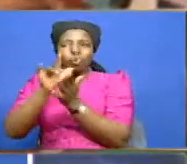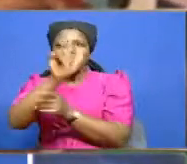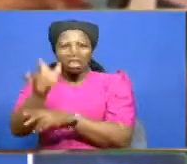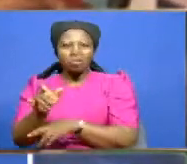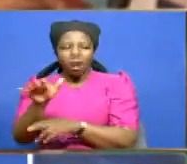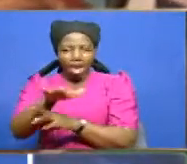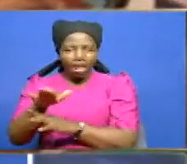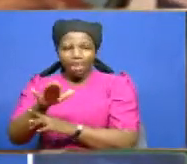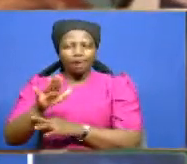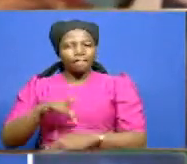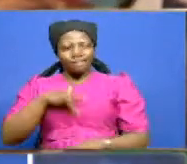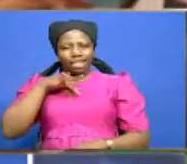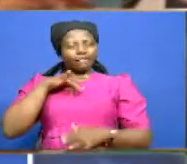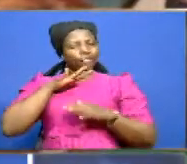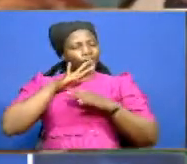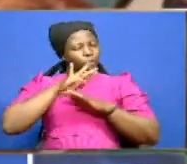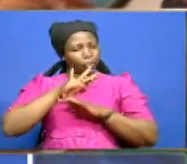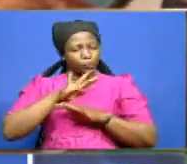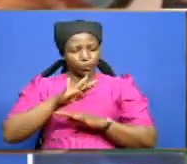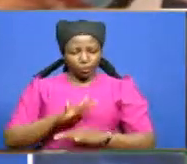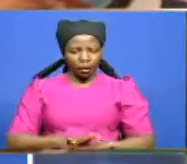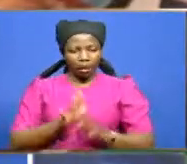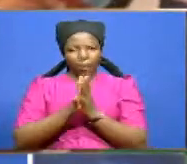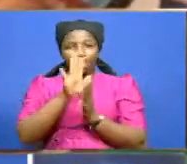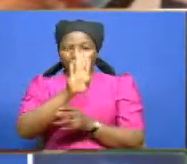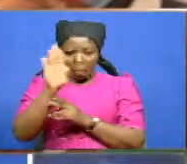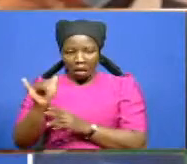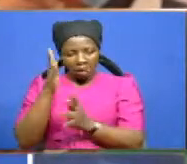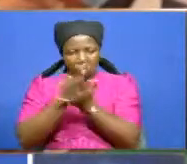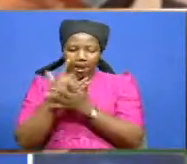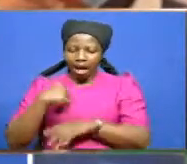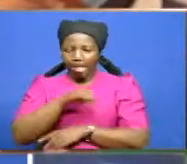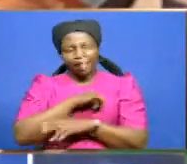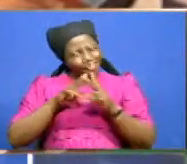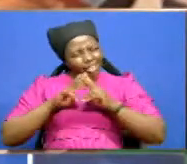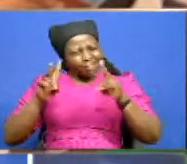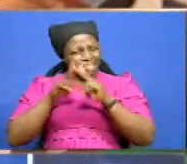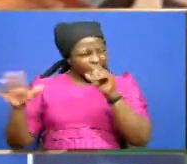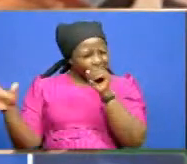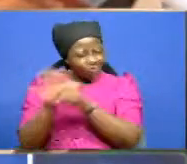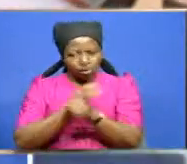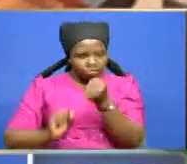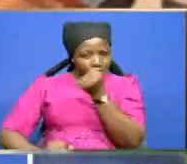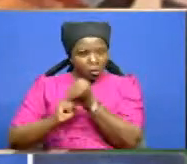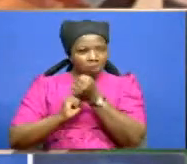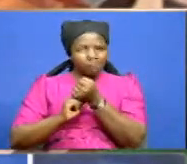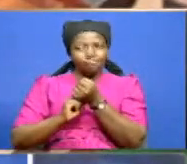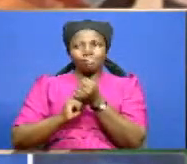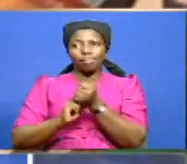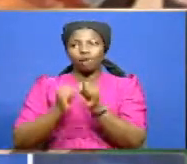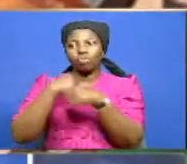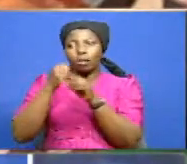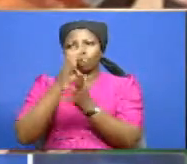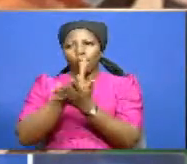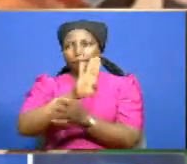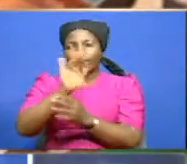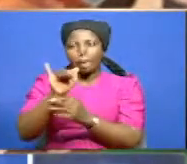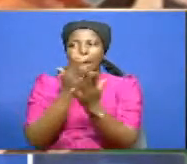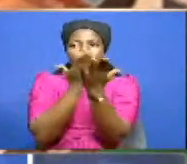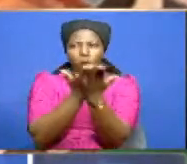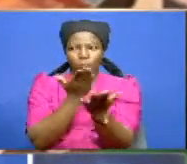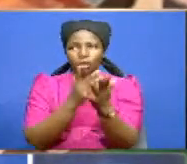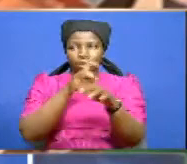area to be very comfortable with BBI, and we are very, very much supportive, and we will ensure that BBI proposal,